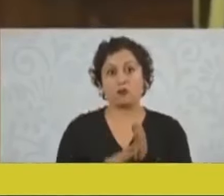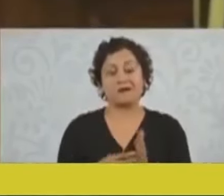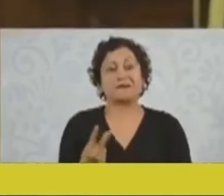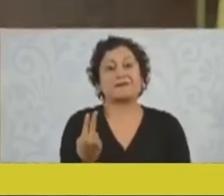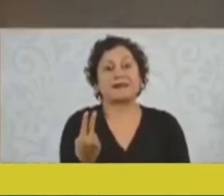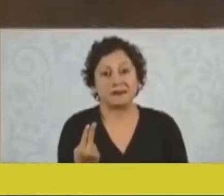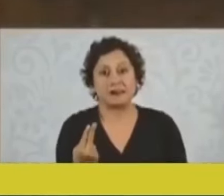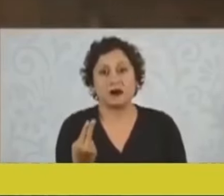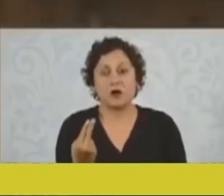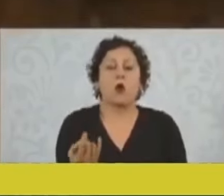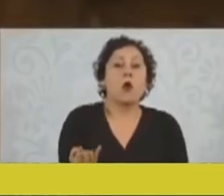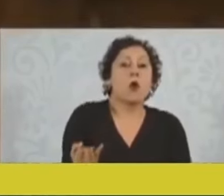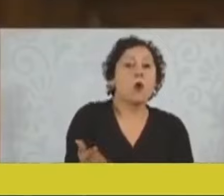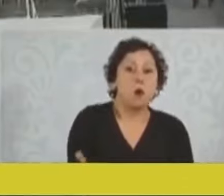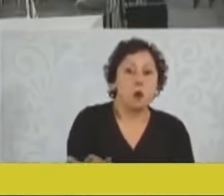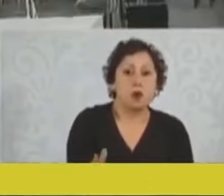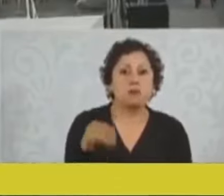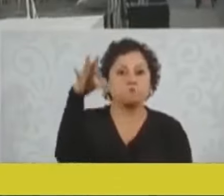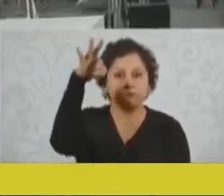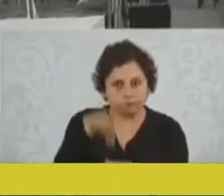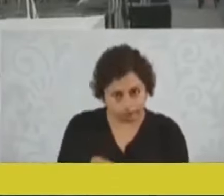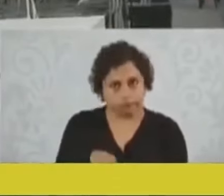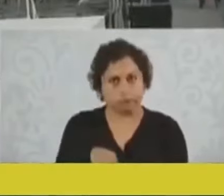the call for elections on